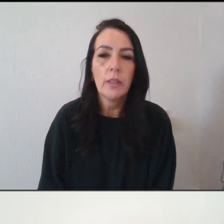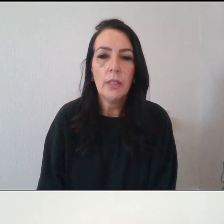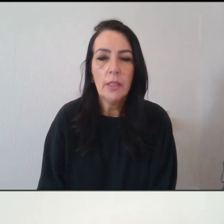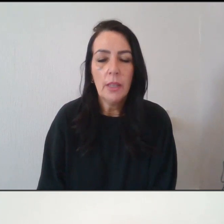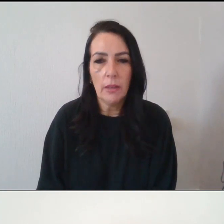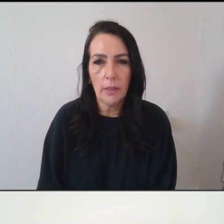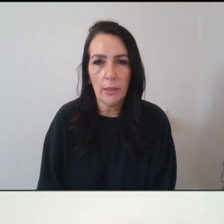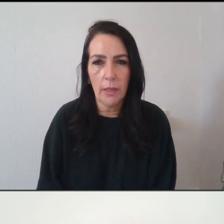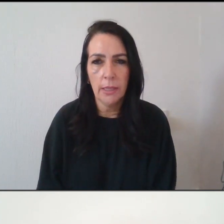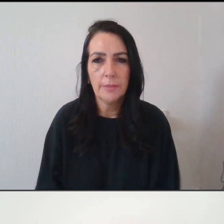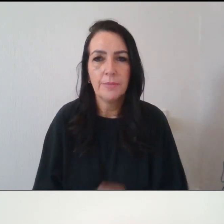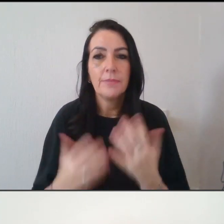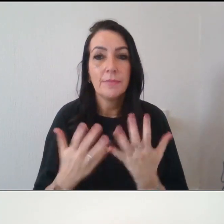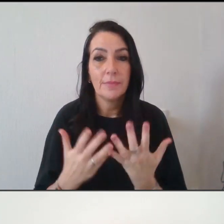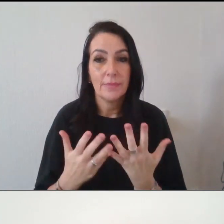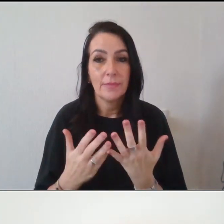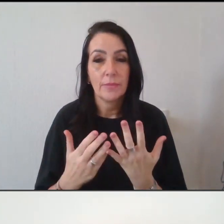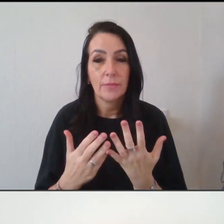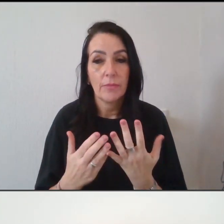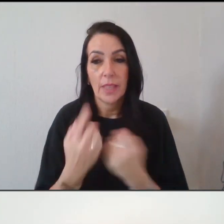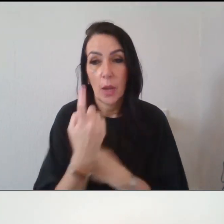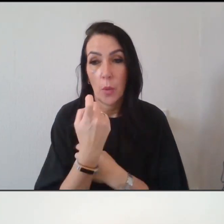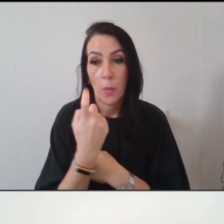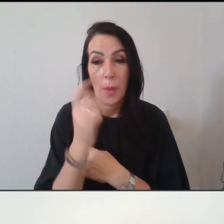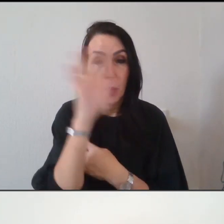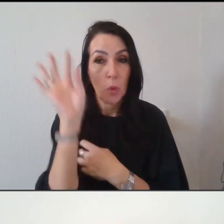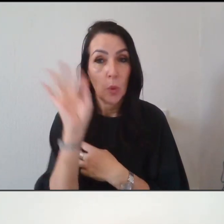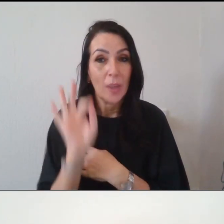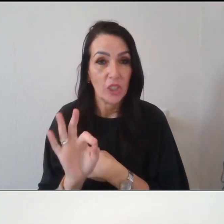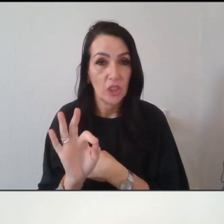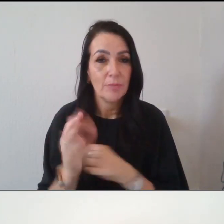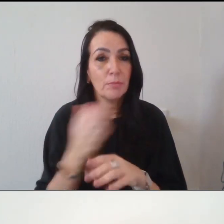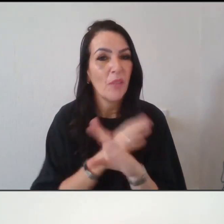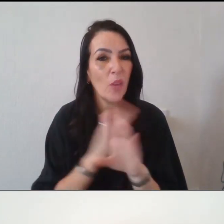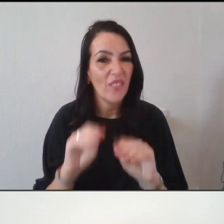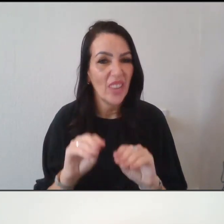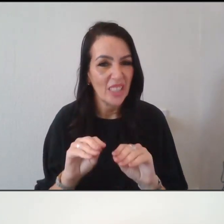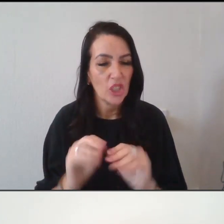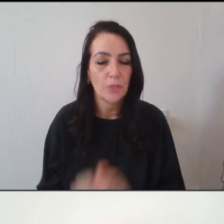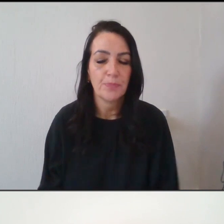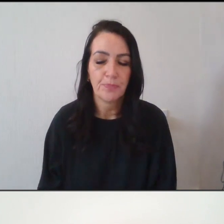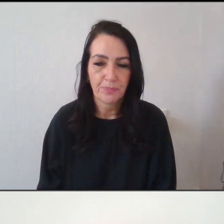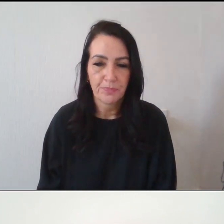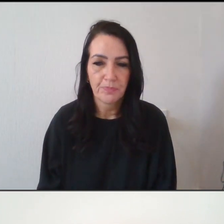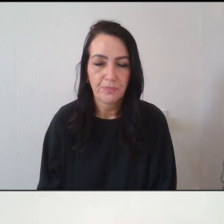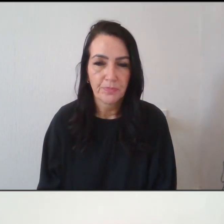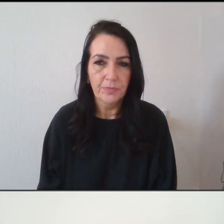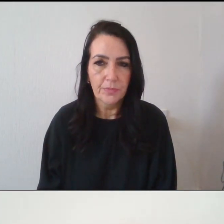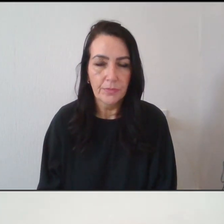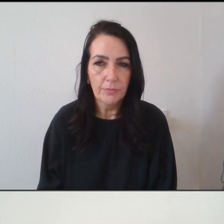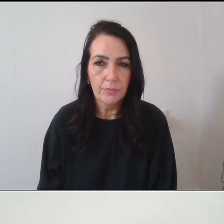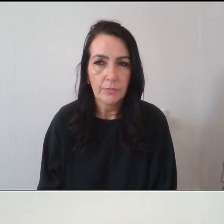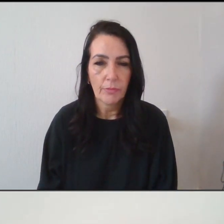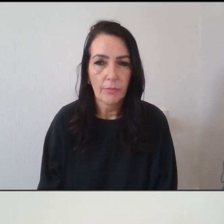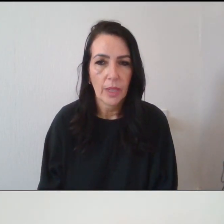So I think we might just have time for one more question, just looking at the time now. But someone